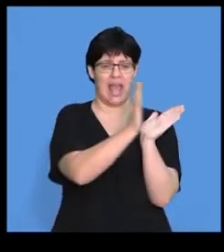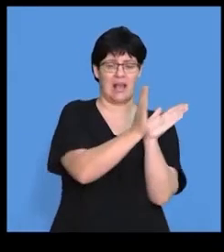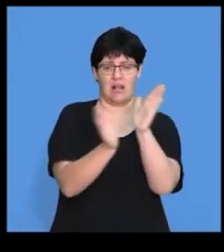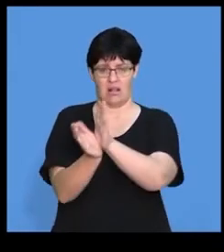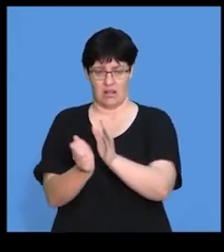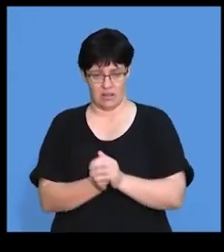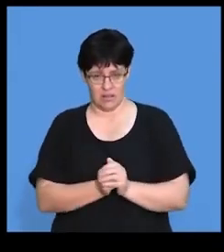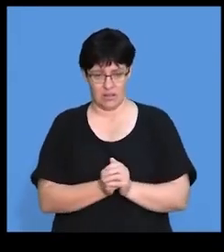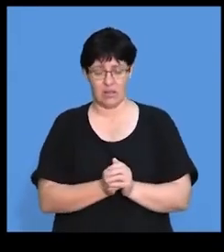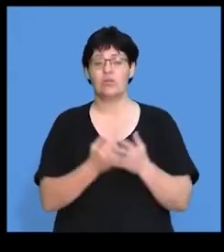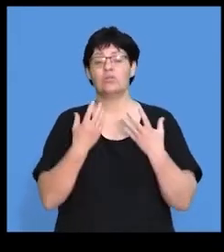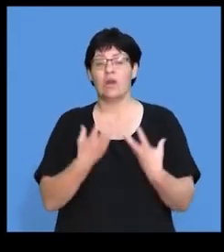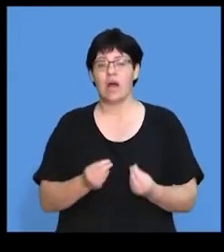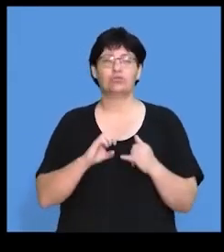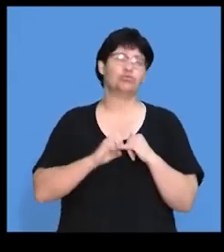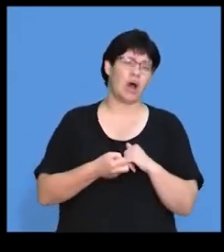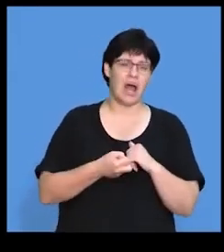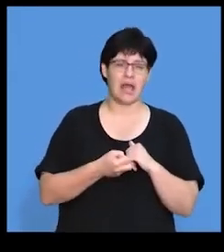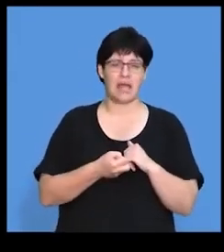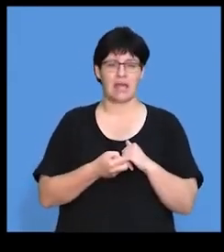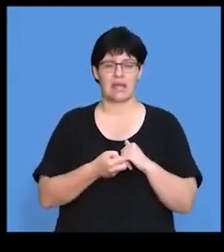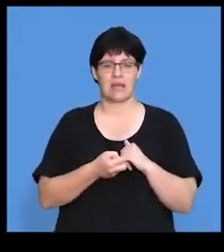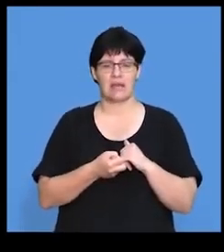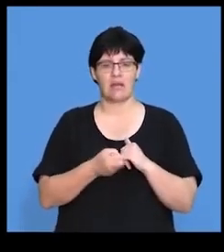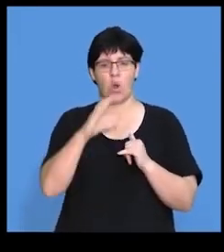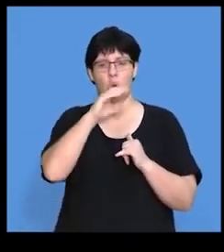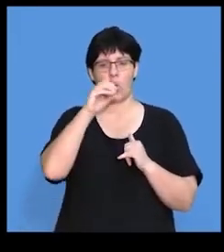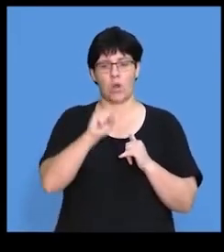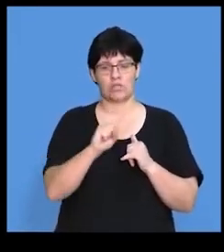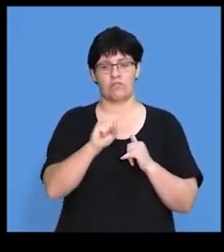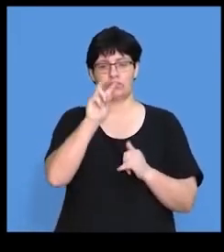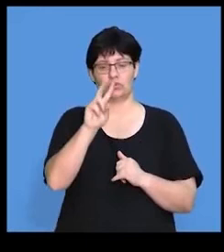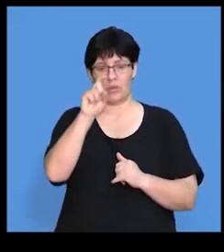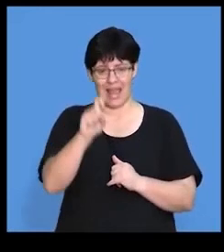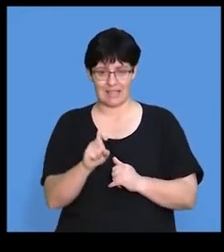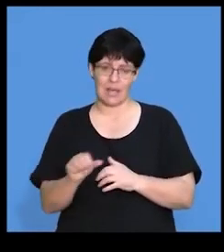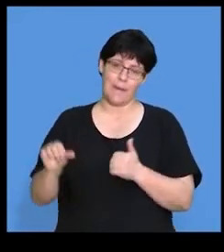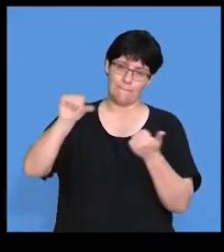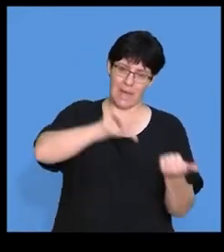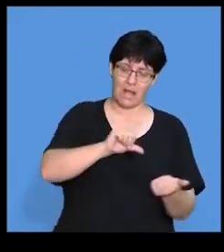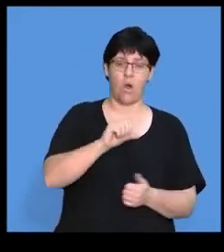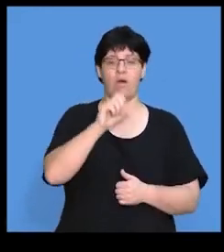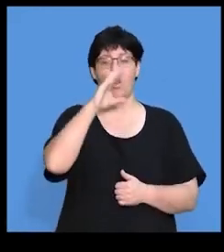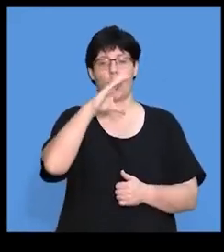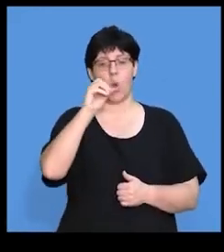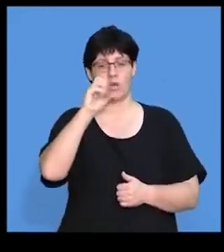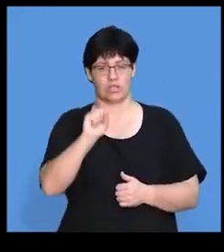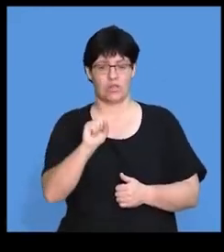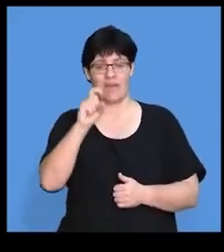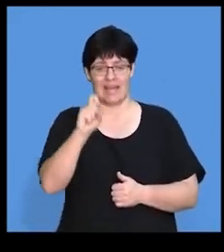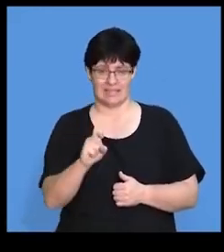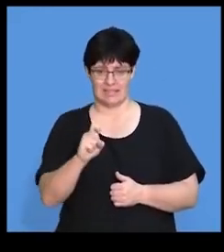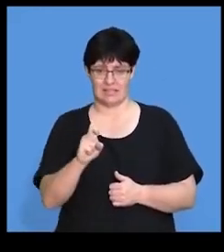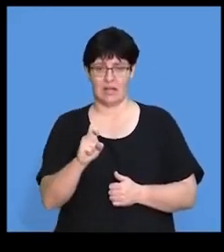angles. So let's try and bring that cos of 2x back into a cos of x